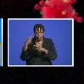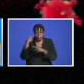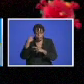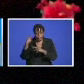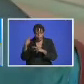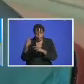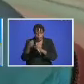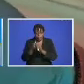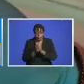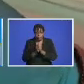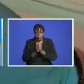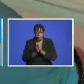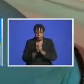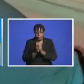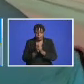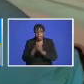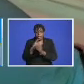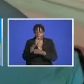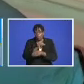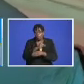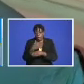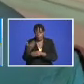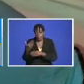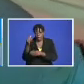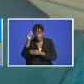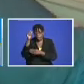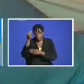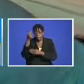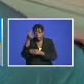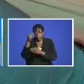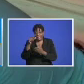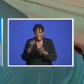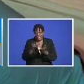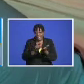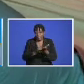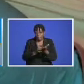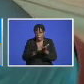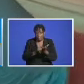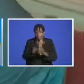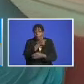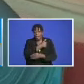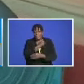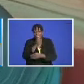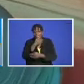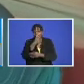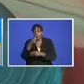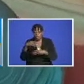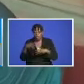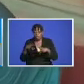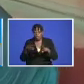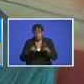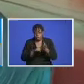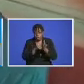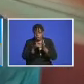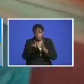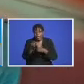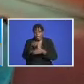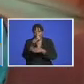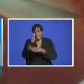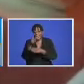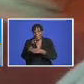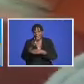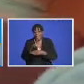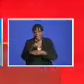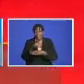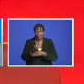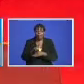will expire. One thing's for sure, though, government stands on its message that vaccination is the best way to deter any variant from impacting